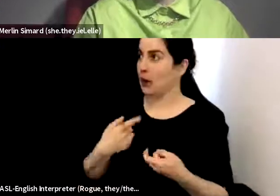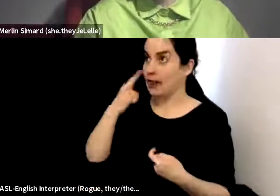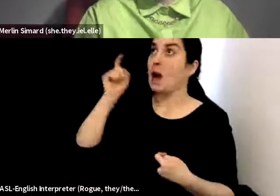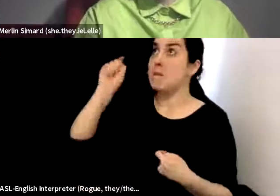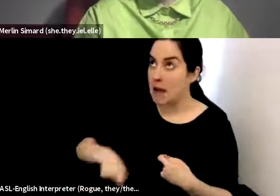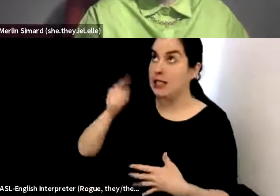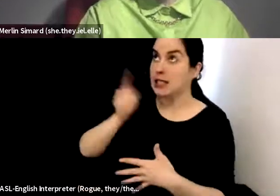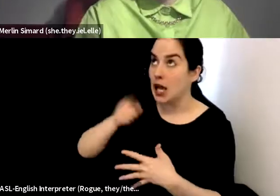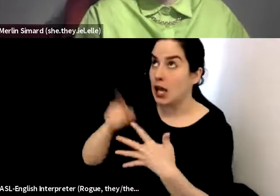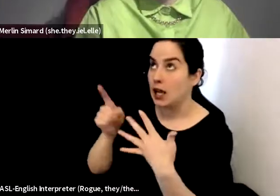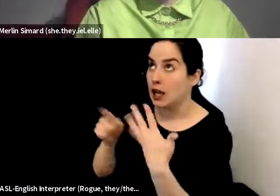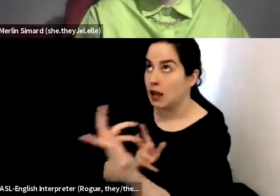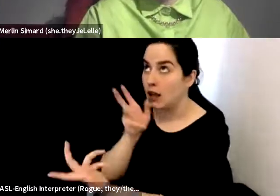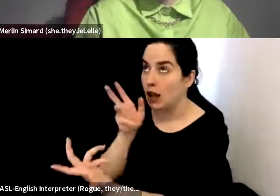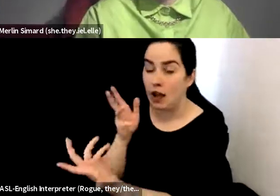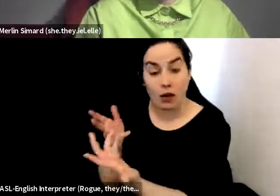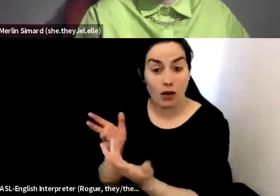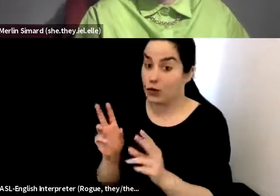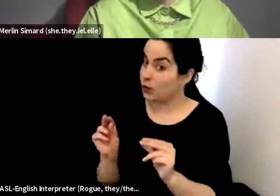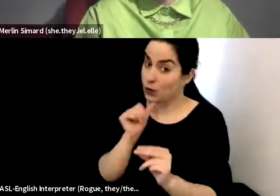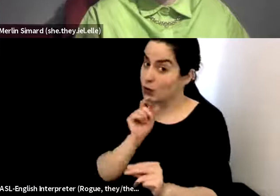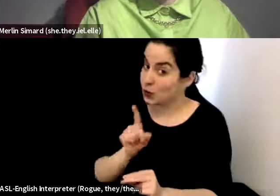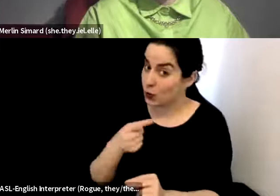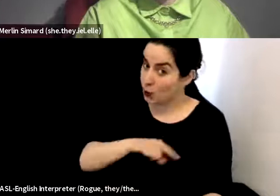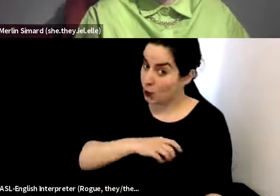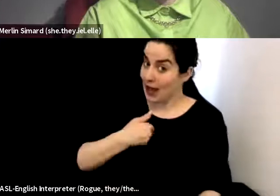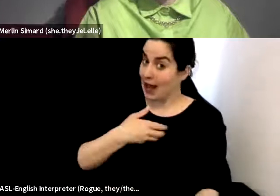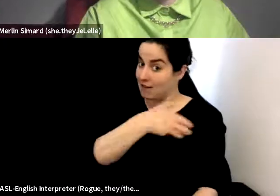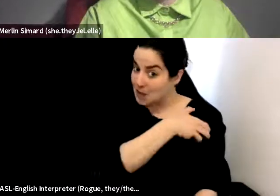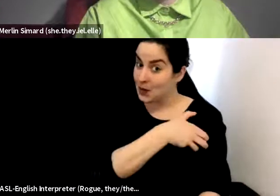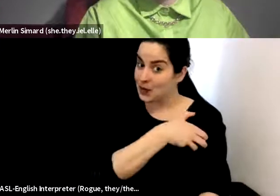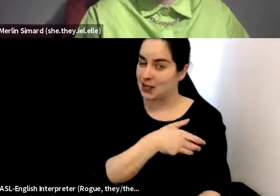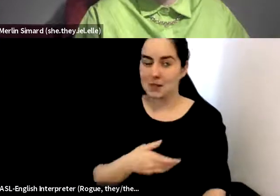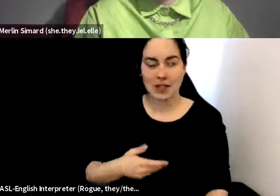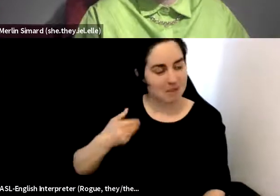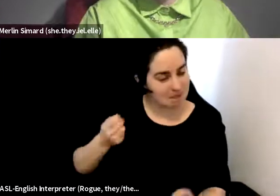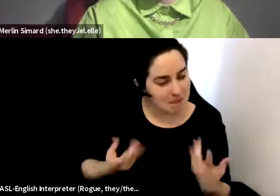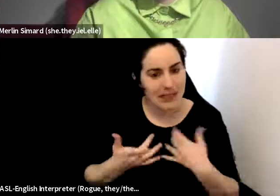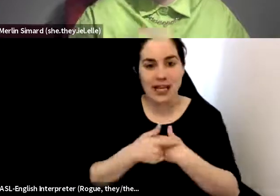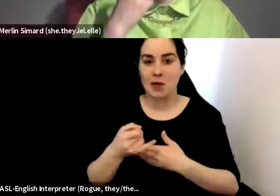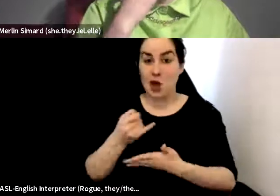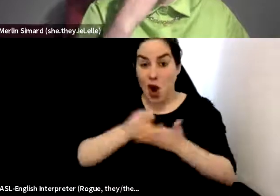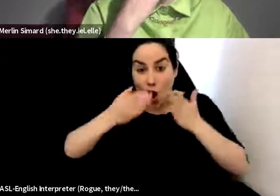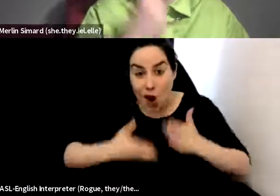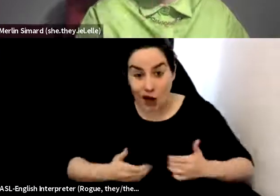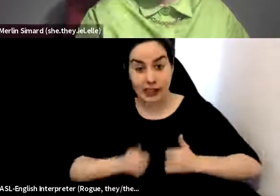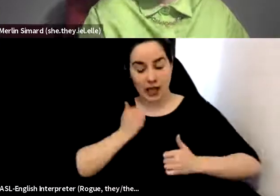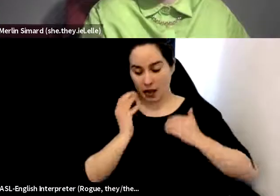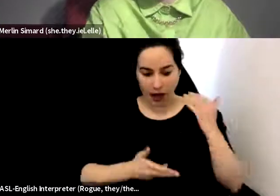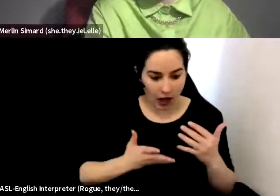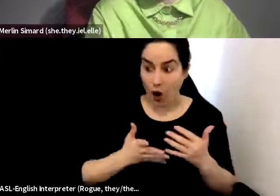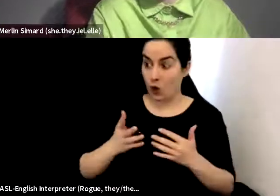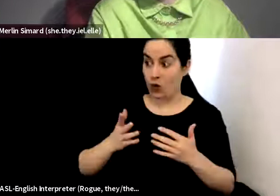We have more power. And I think that that is important. But often as artists, we get stuck in that sort of like the space that